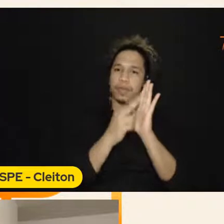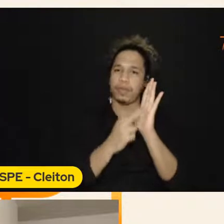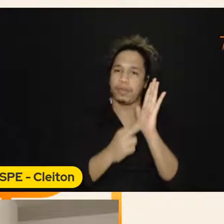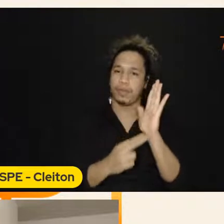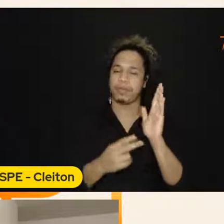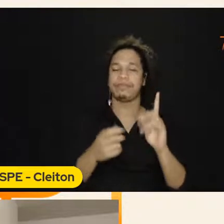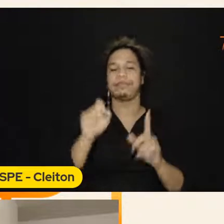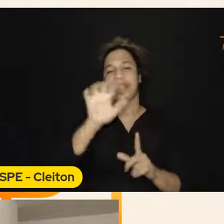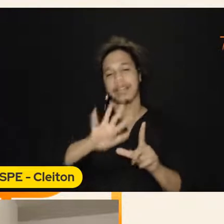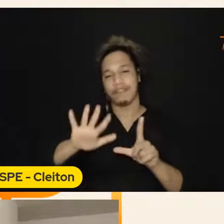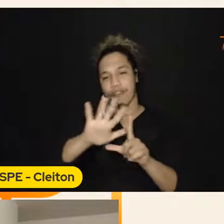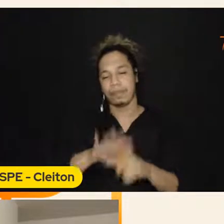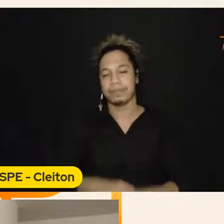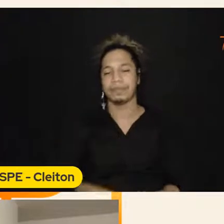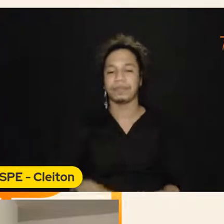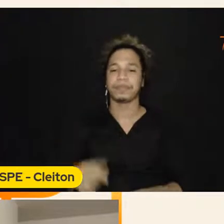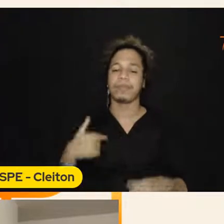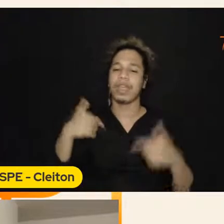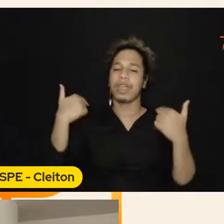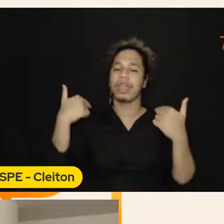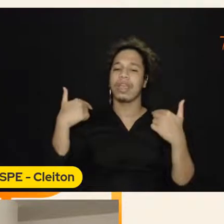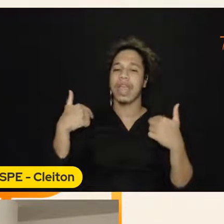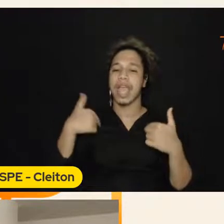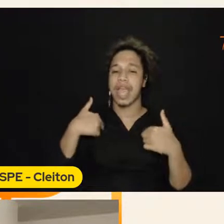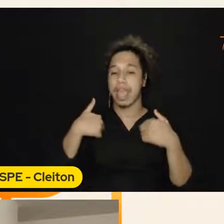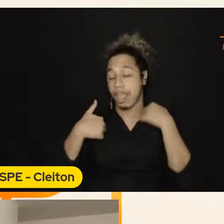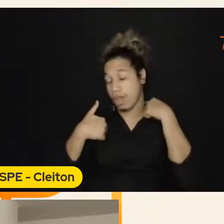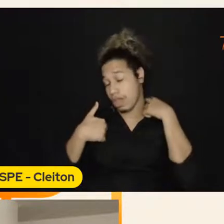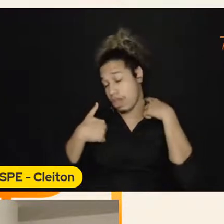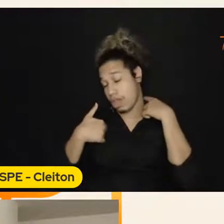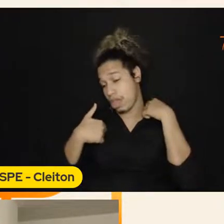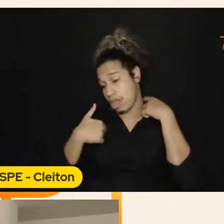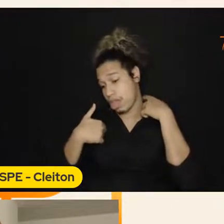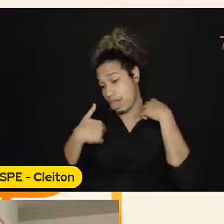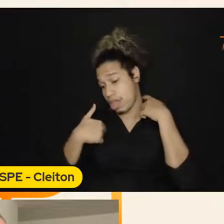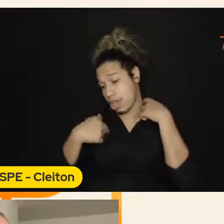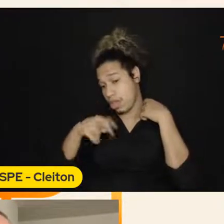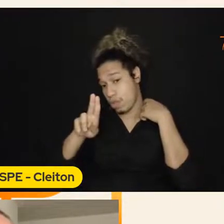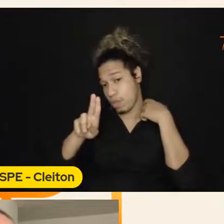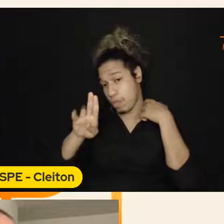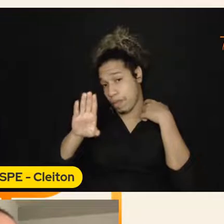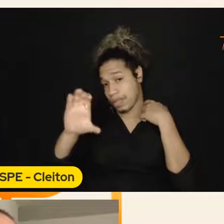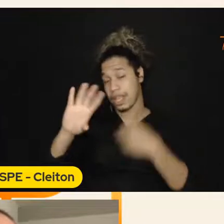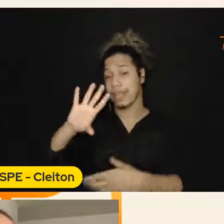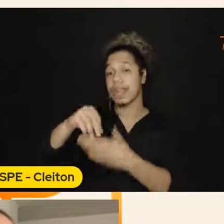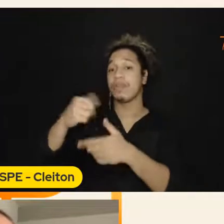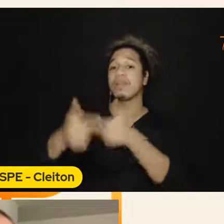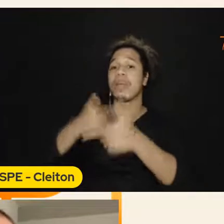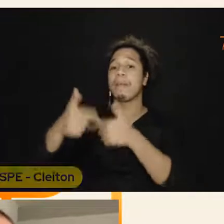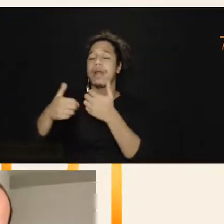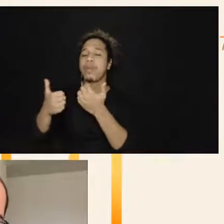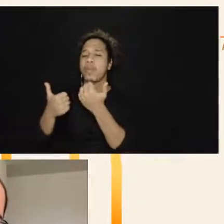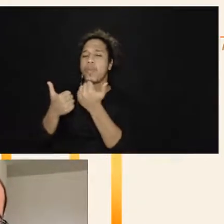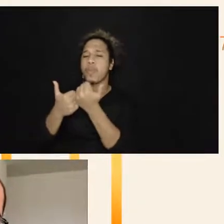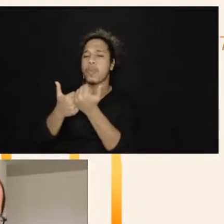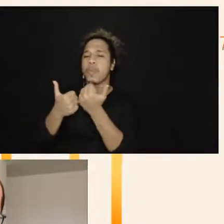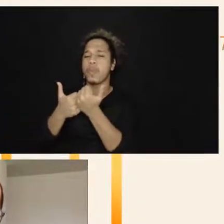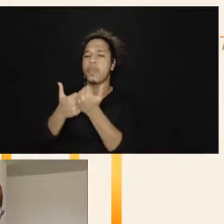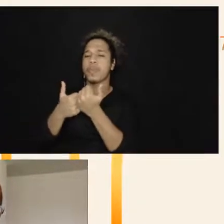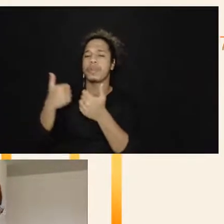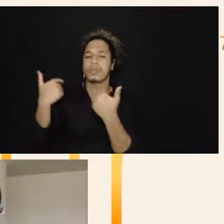here. I'm a teaching assistant at UBC, and I work closely with teacher